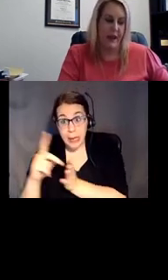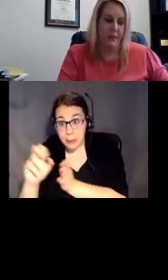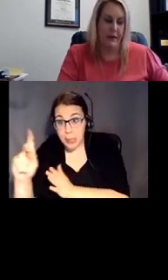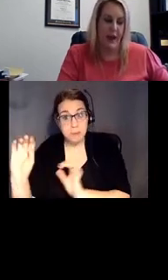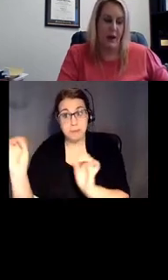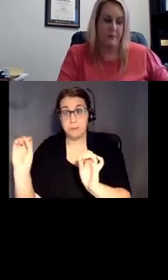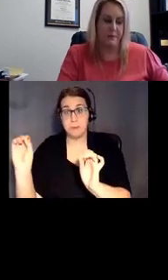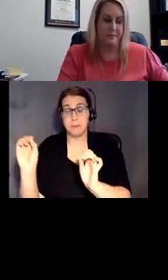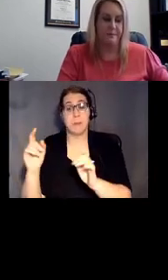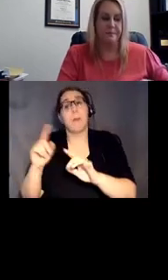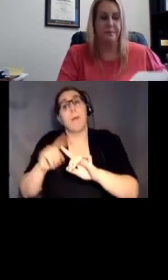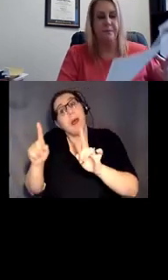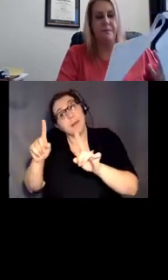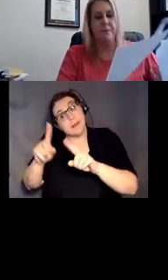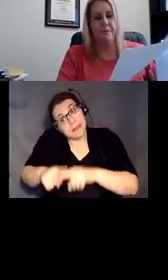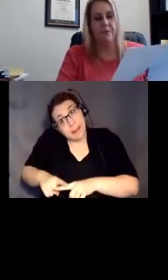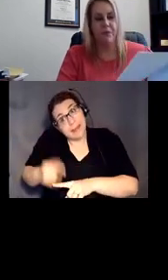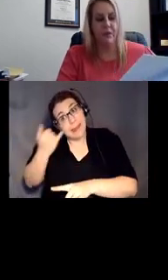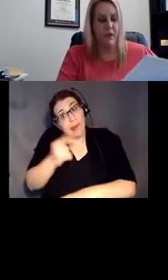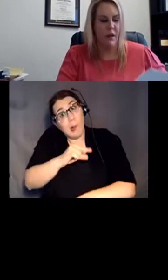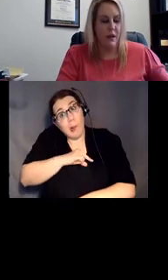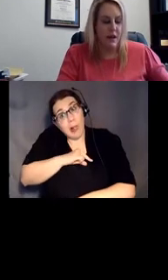for that ABLE account.